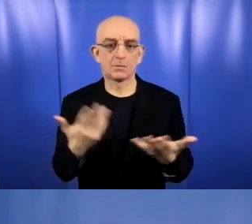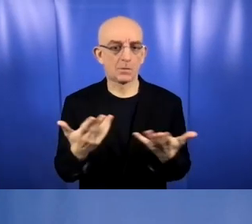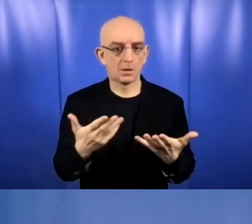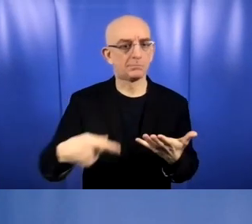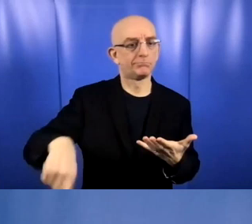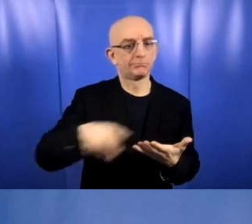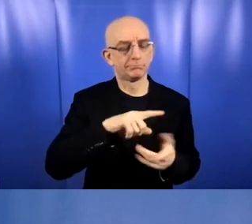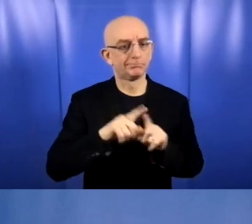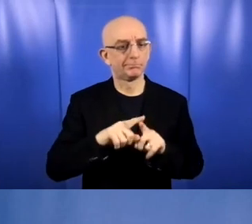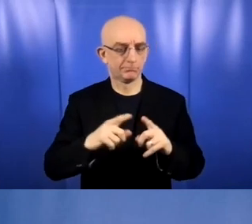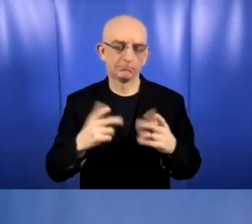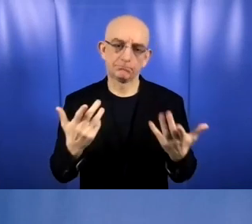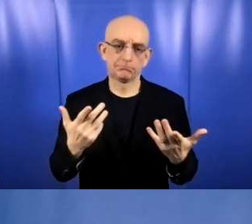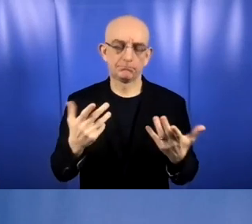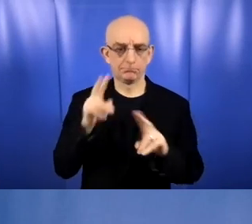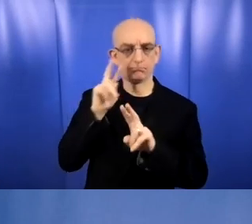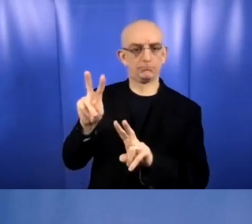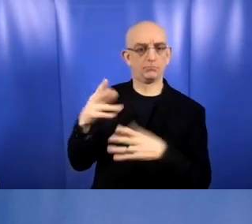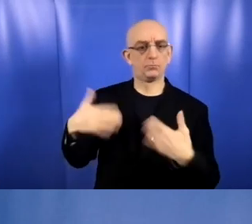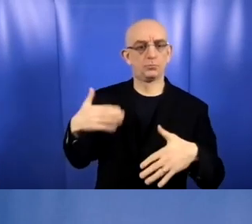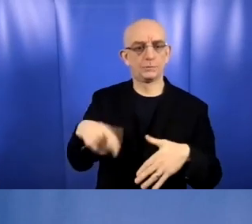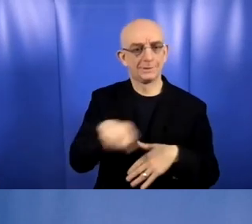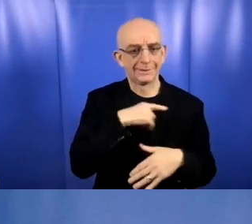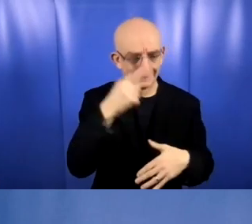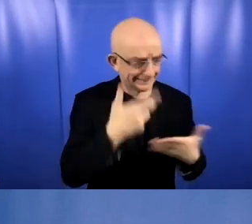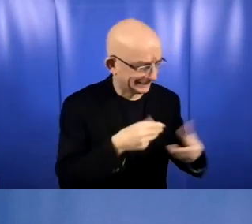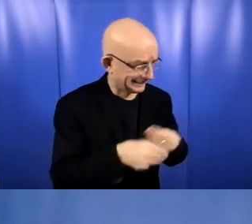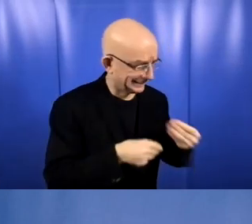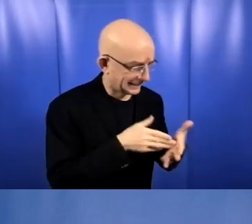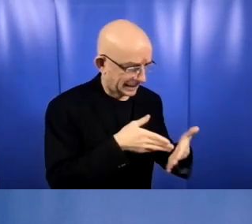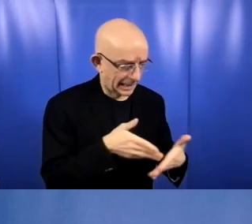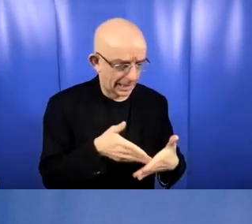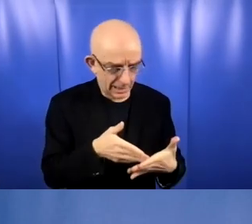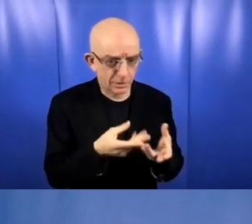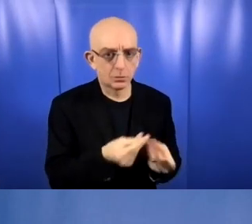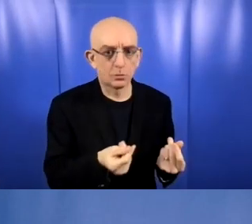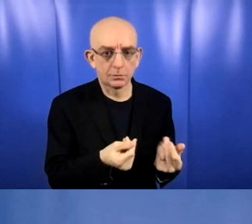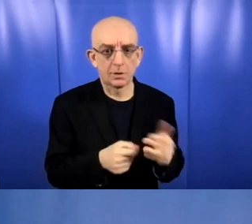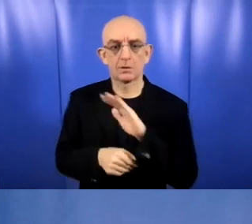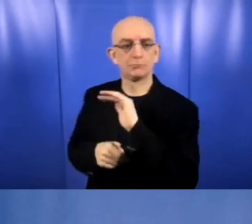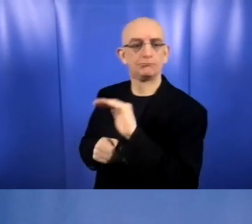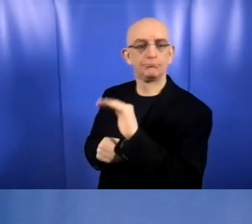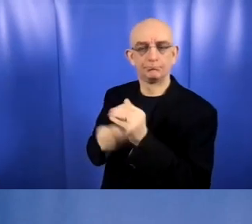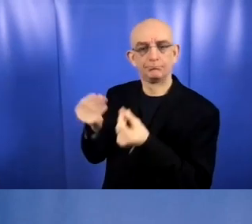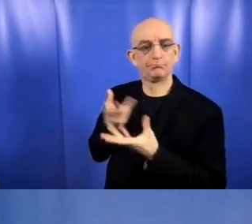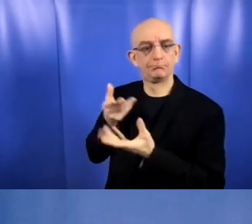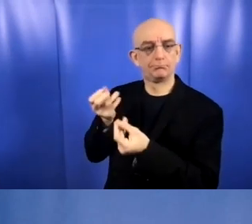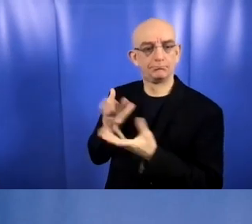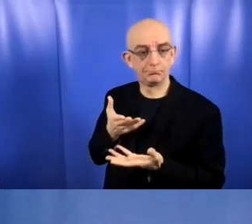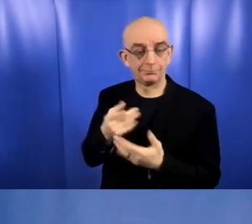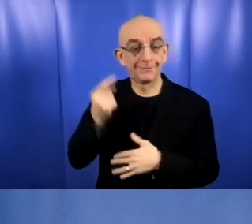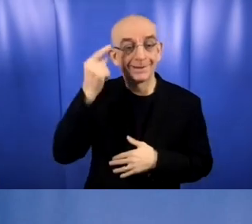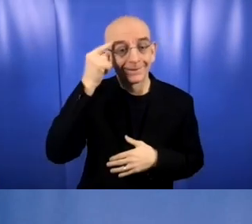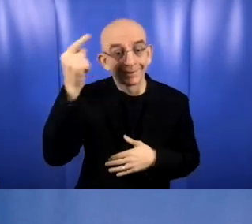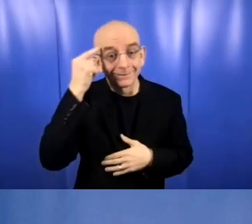with Honduras. So all these ideas that we kept on seeing that came up from across the globe,